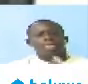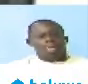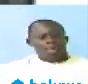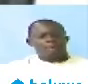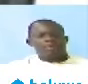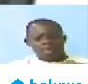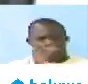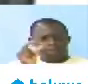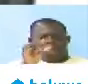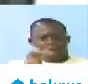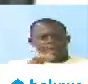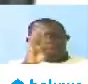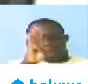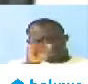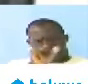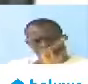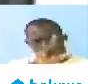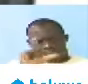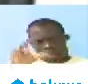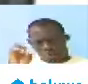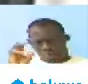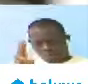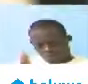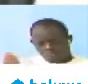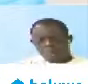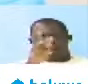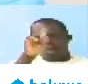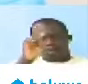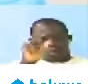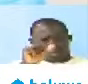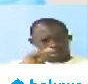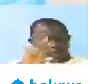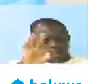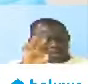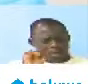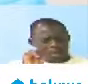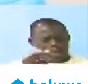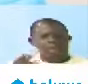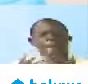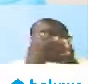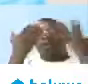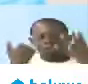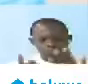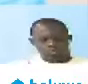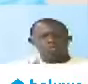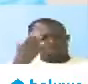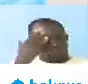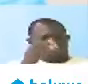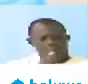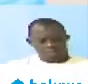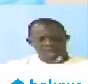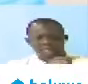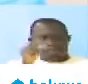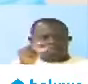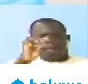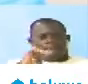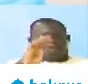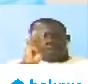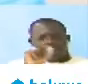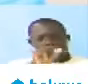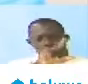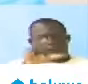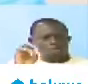My name is Balo Kanteh because that's what many people know me by. Do you have any other